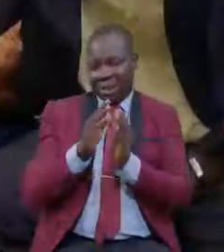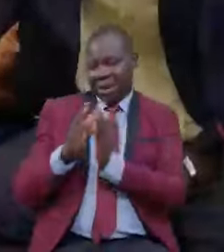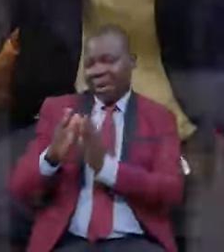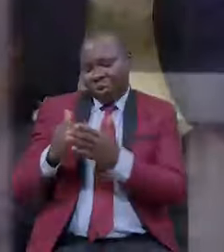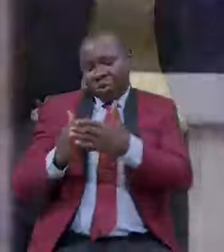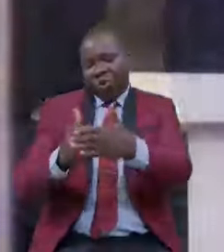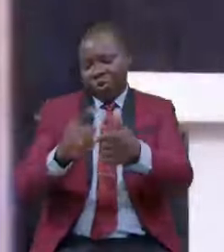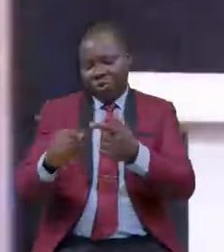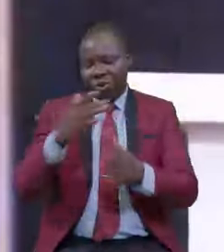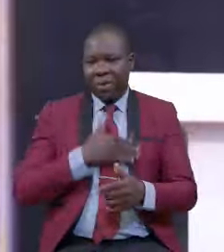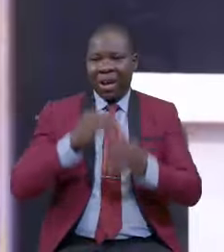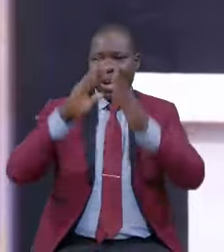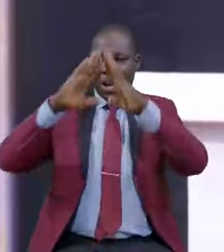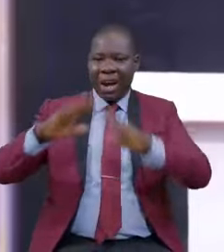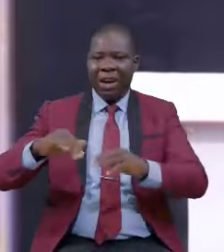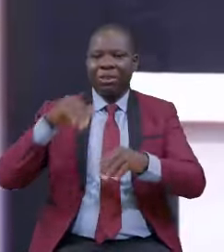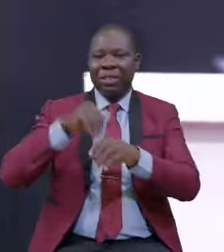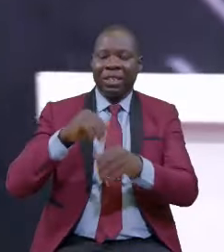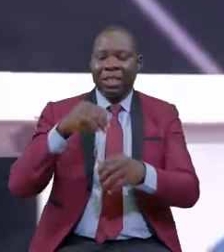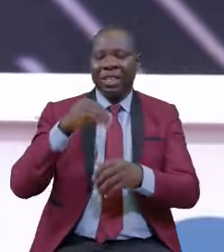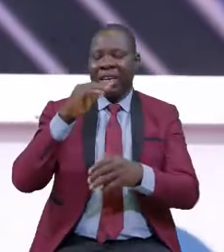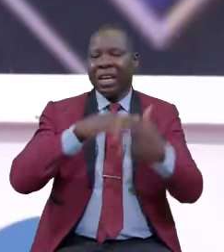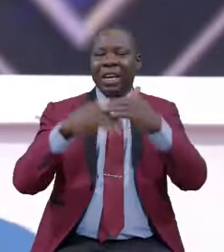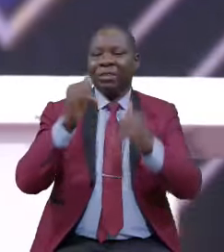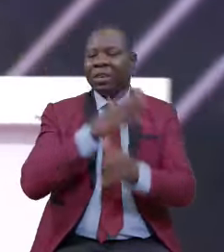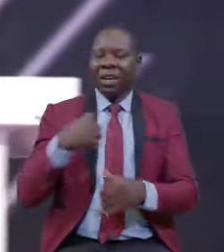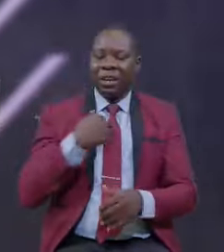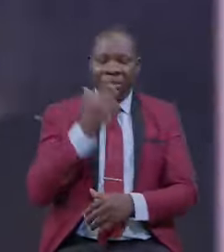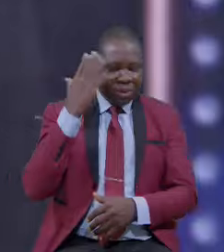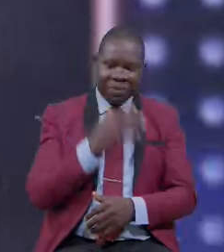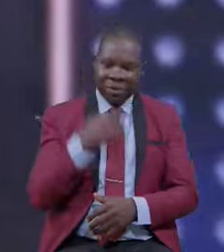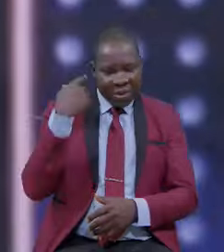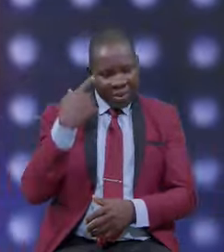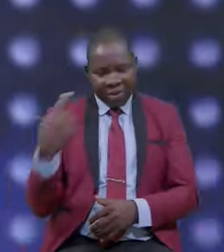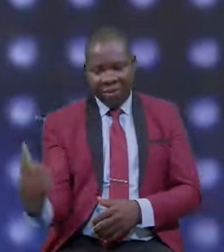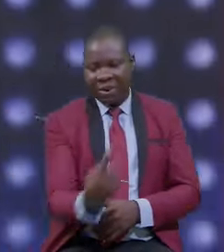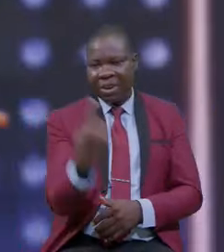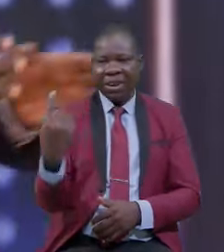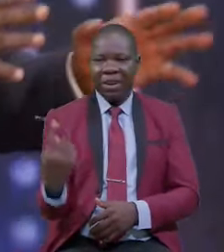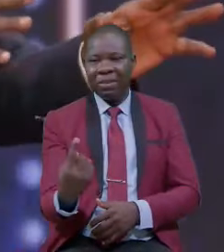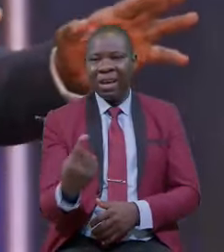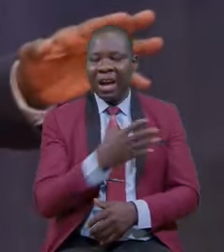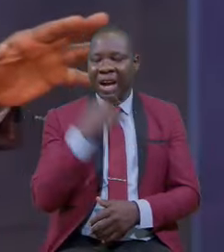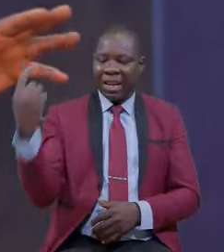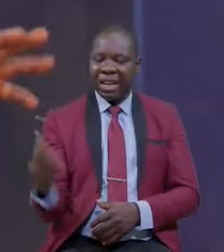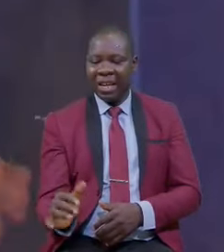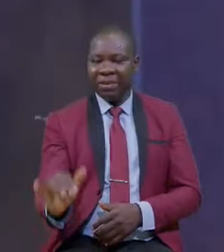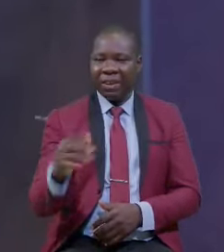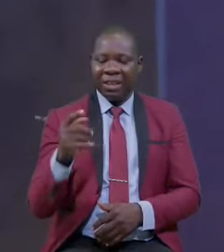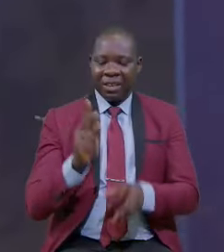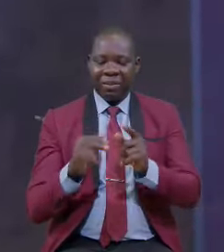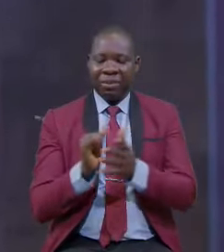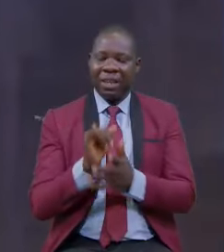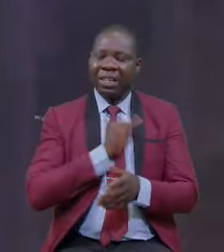and forever and ever. The people I love in Ghana, we shall live